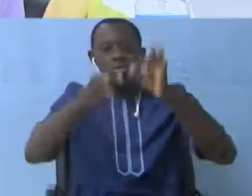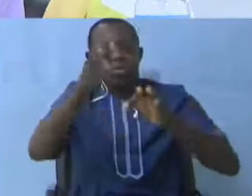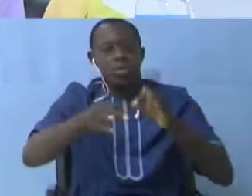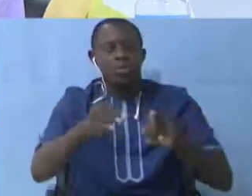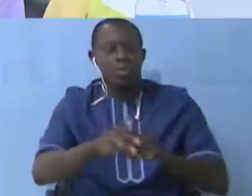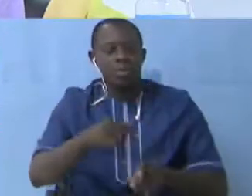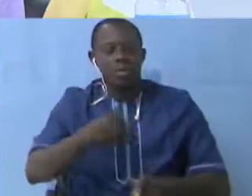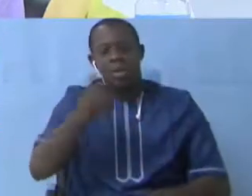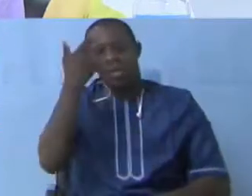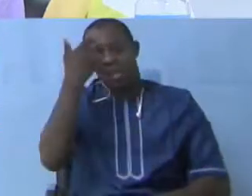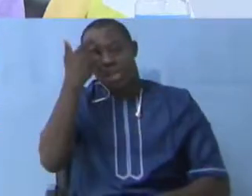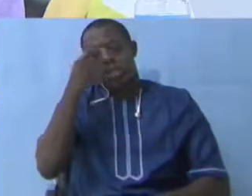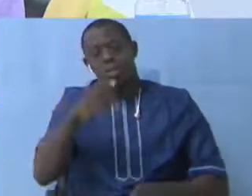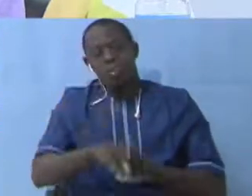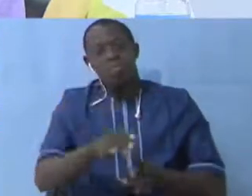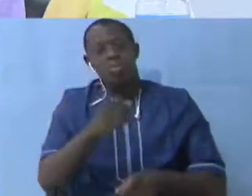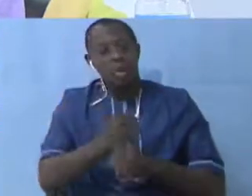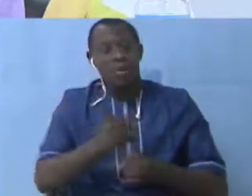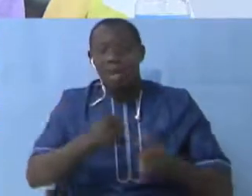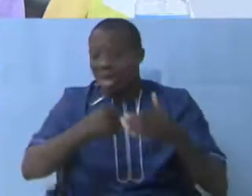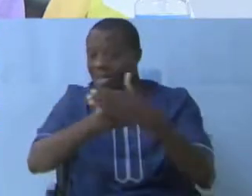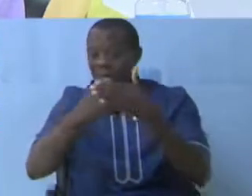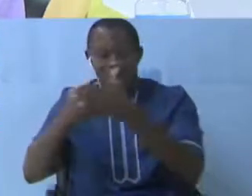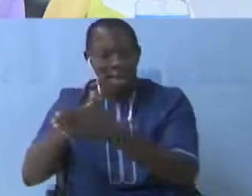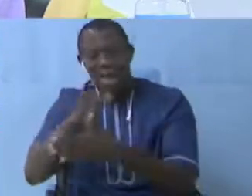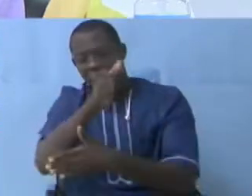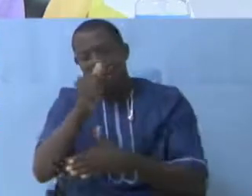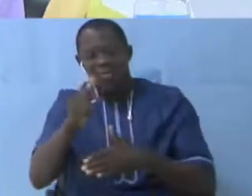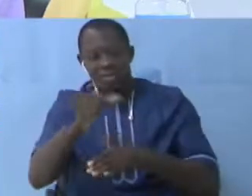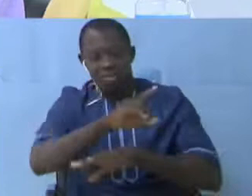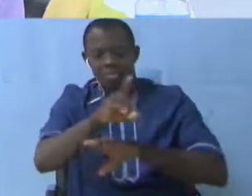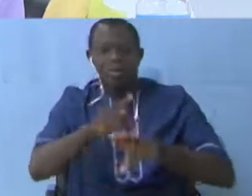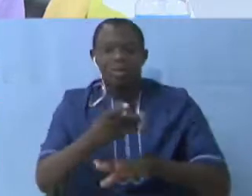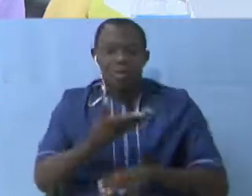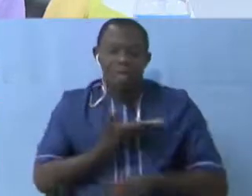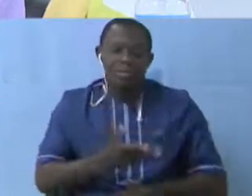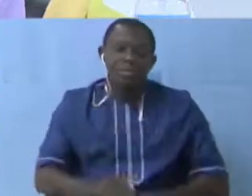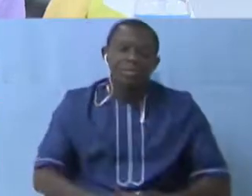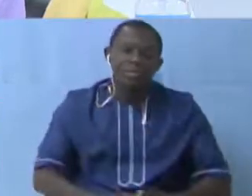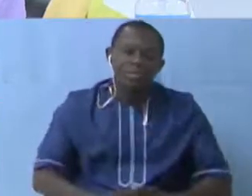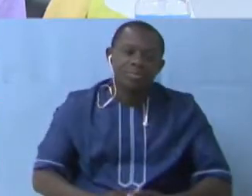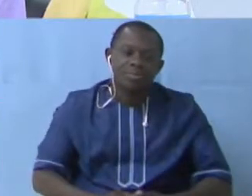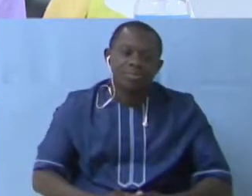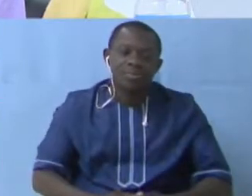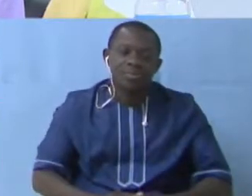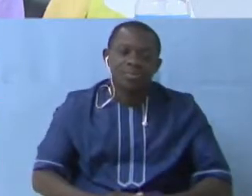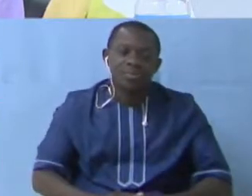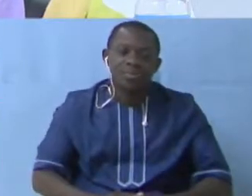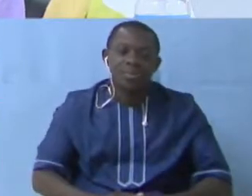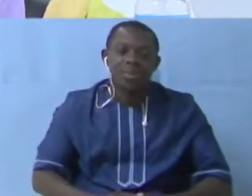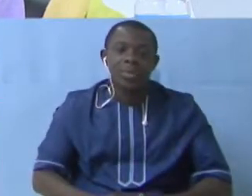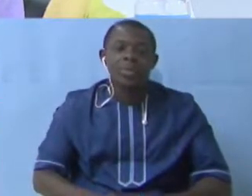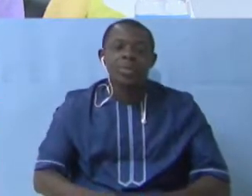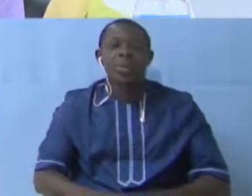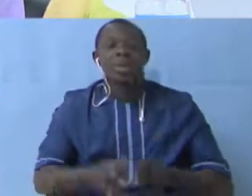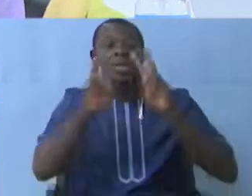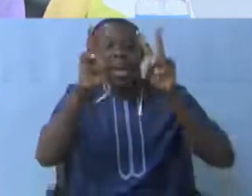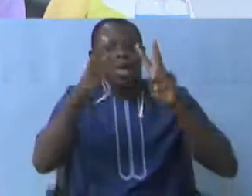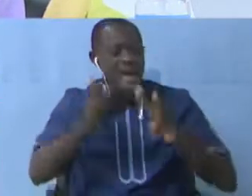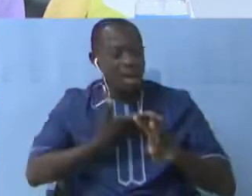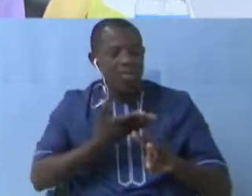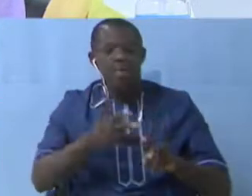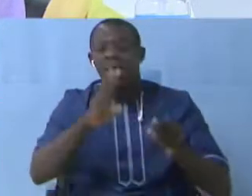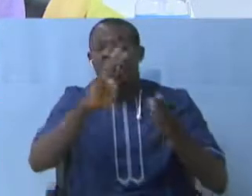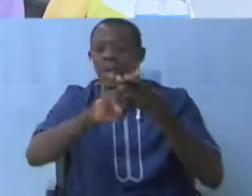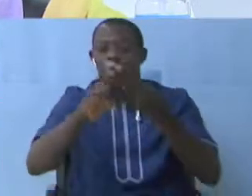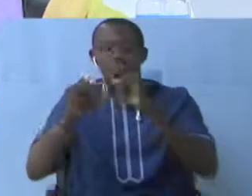point. So we were quite attacked everywhere. And don't underestimate, he had networks. Of course, he was a